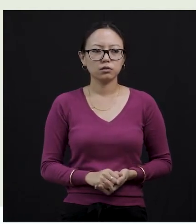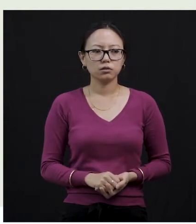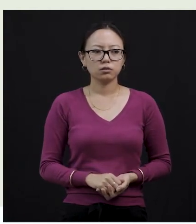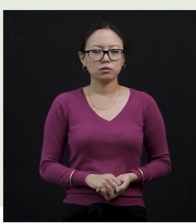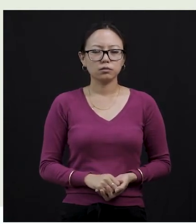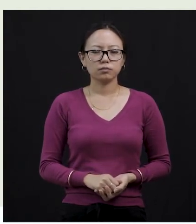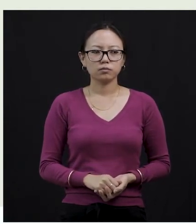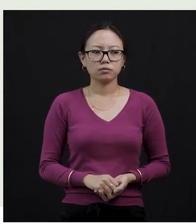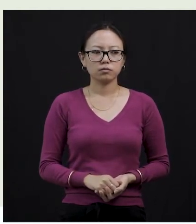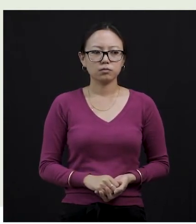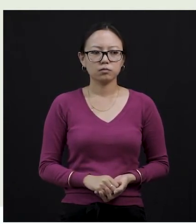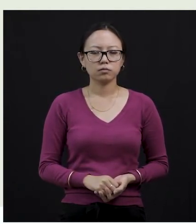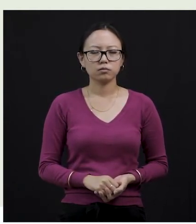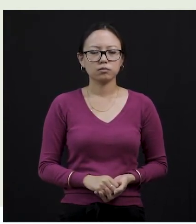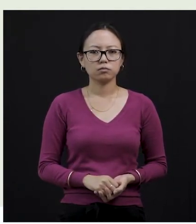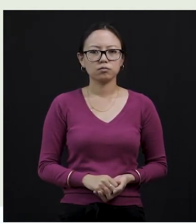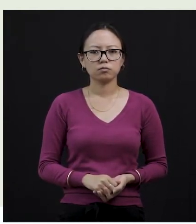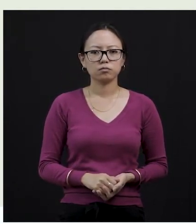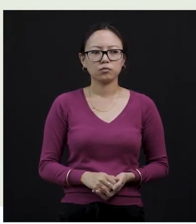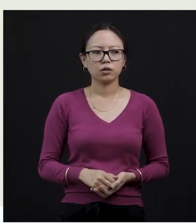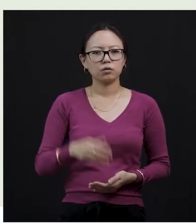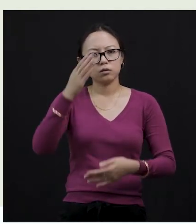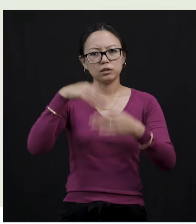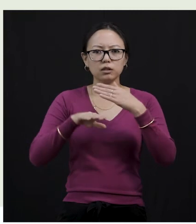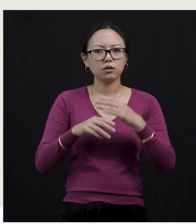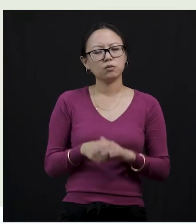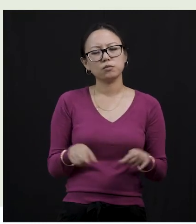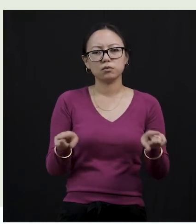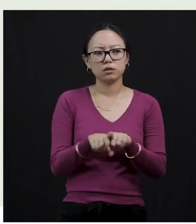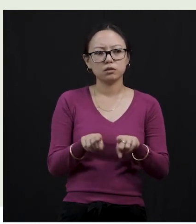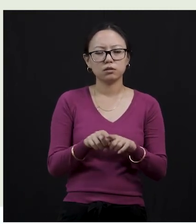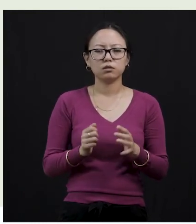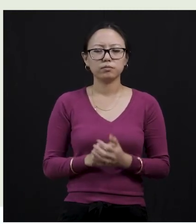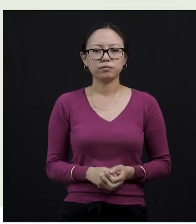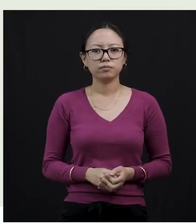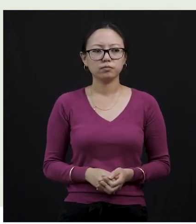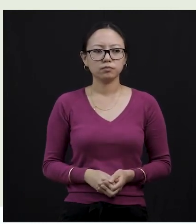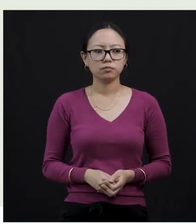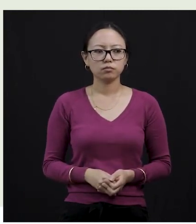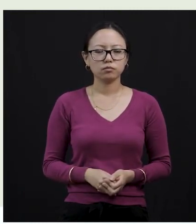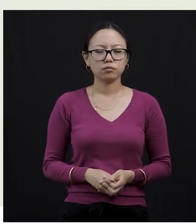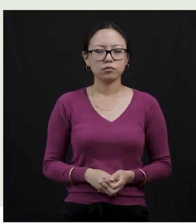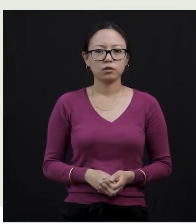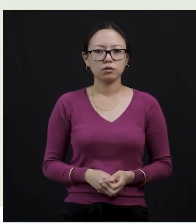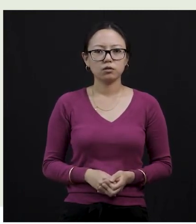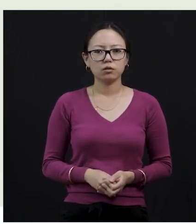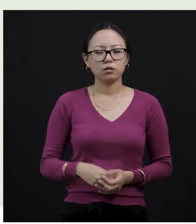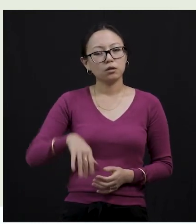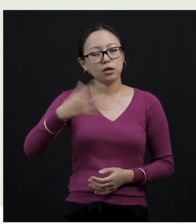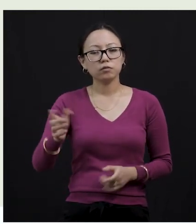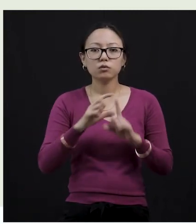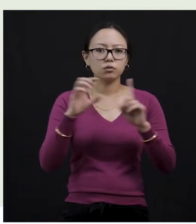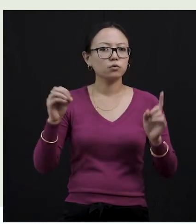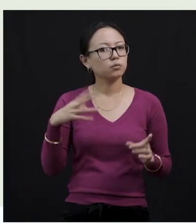multiply you with 1, you'll get the same number as it is, right? Okay, after this, what